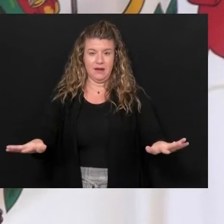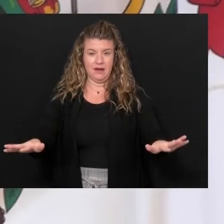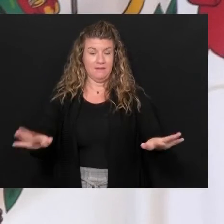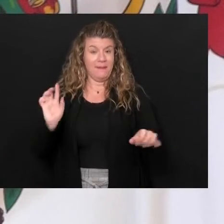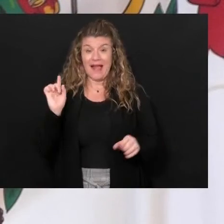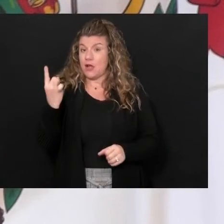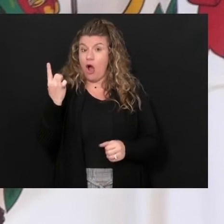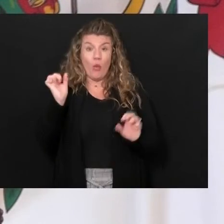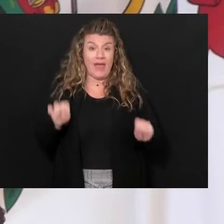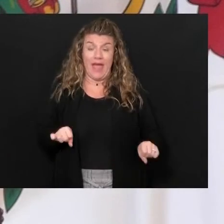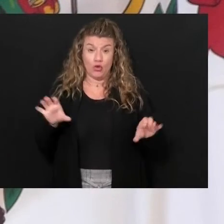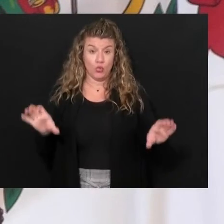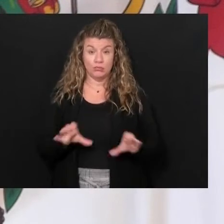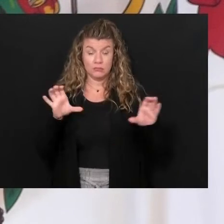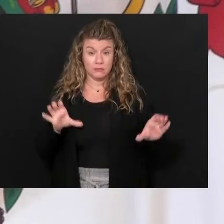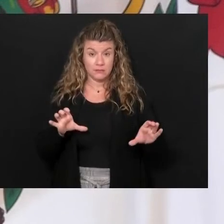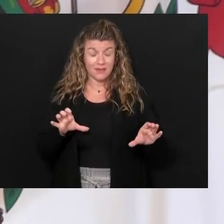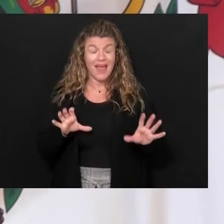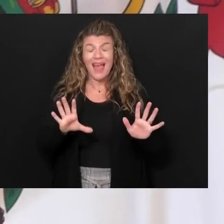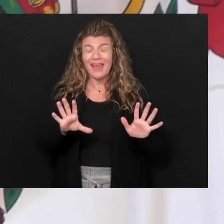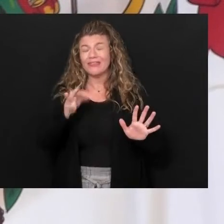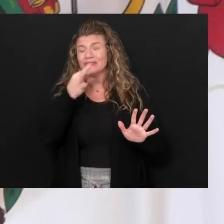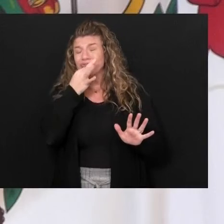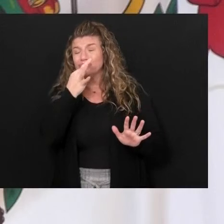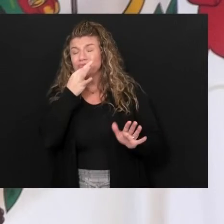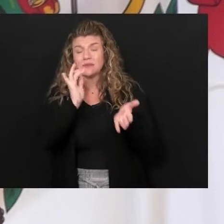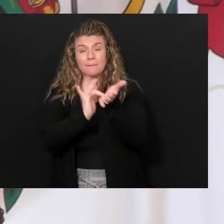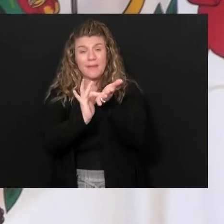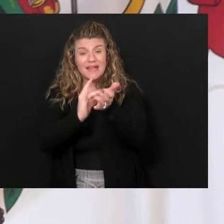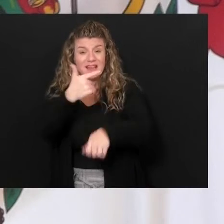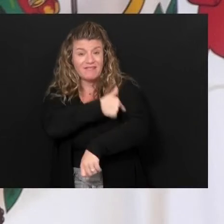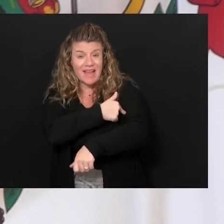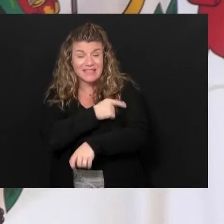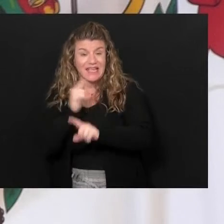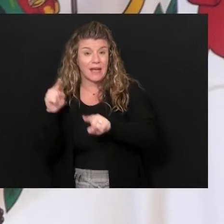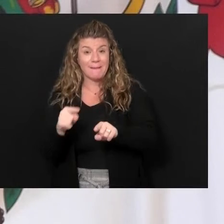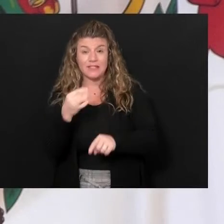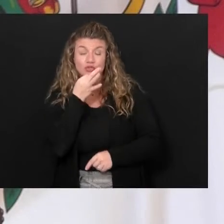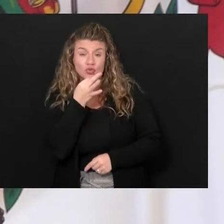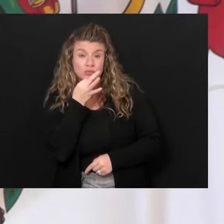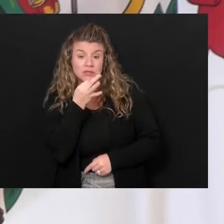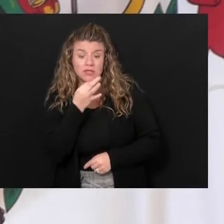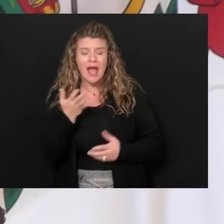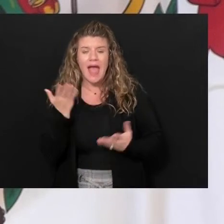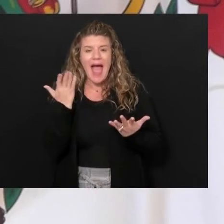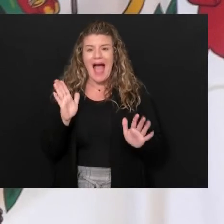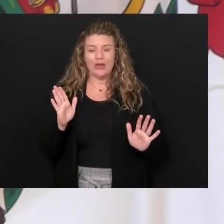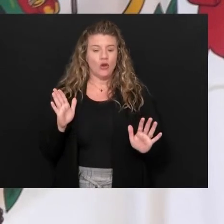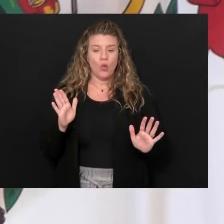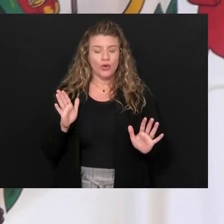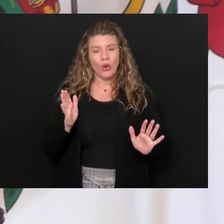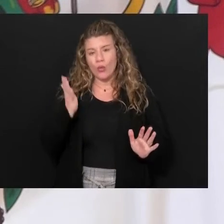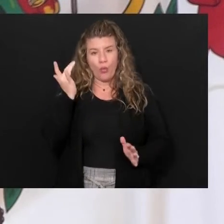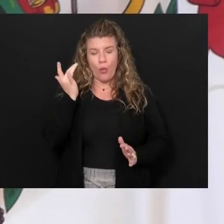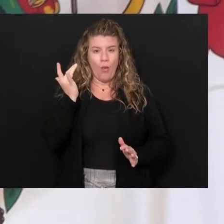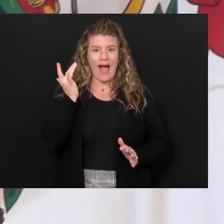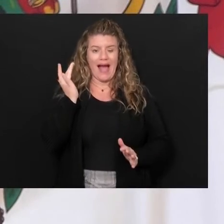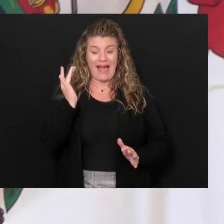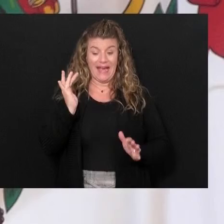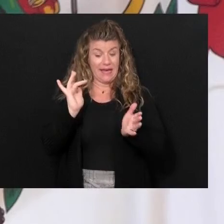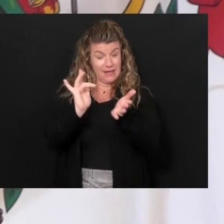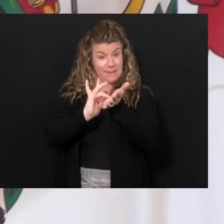Now, there's a vaccine on the way. I don't know why in the world our